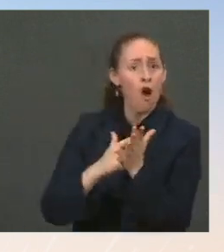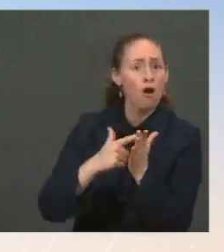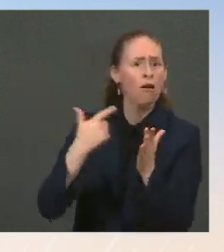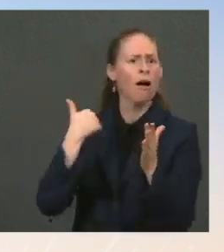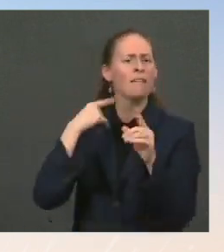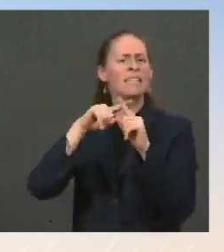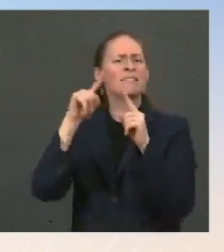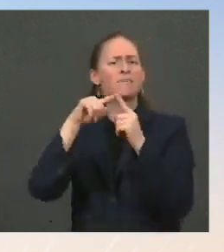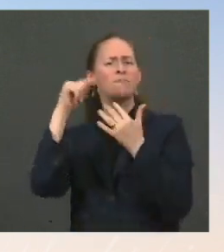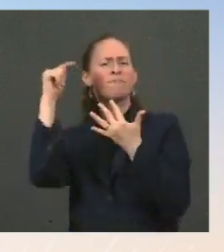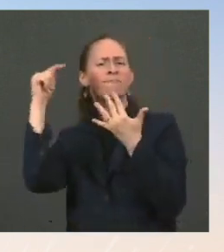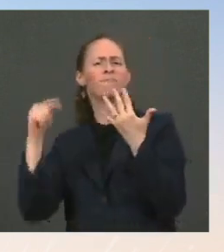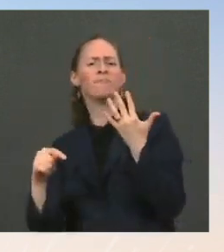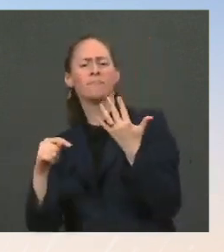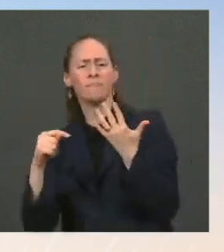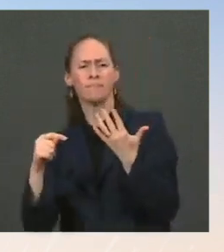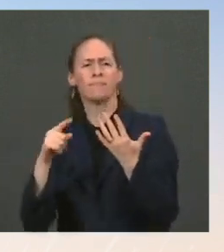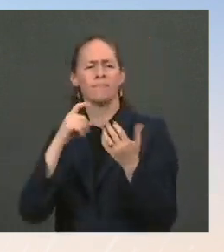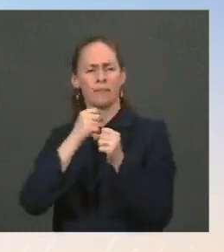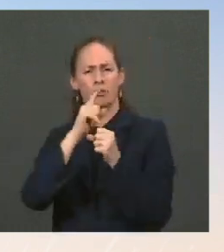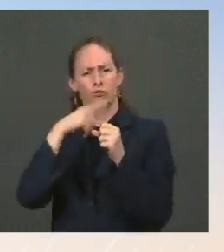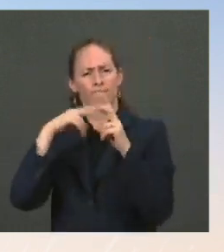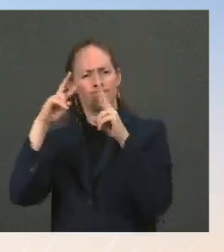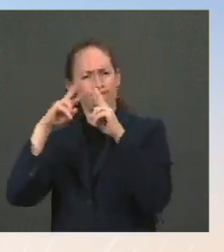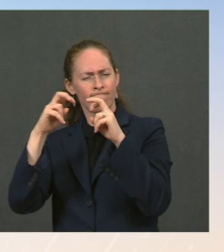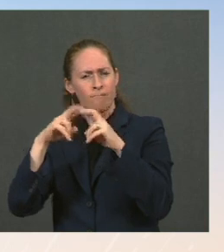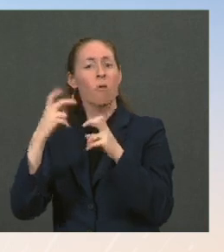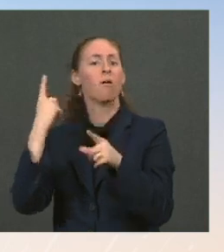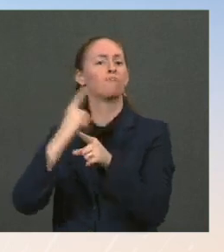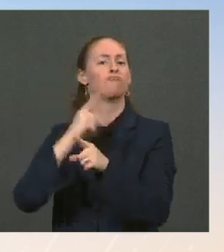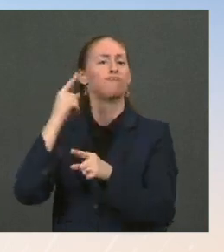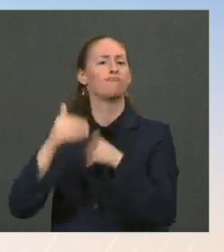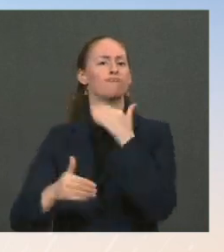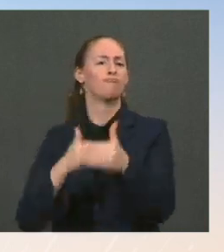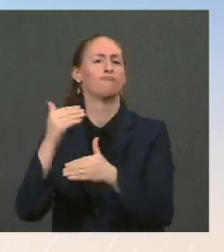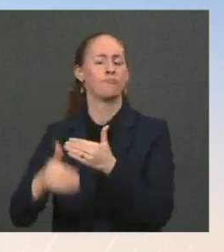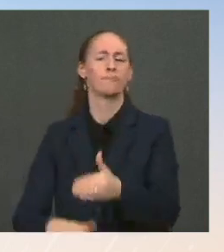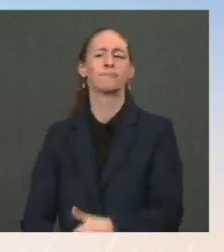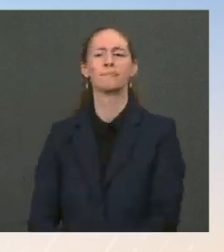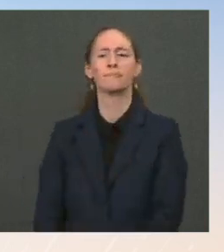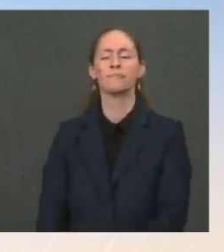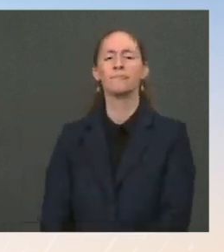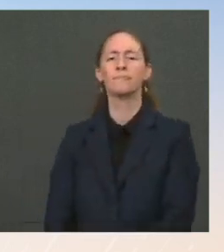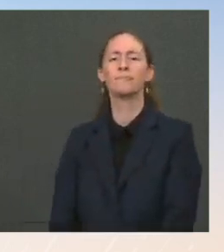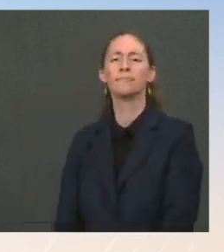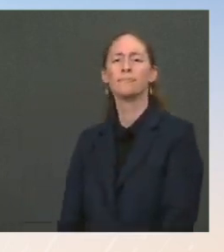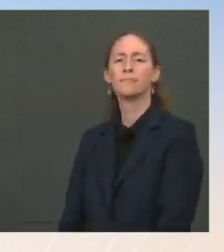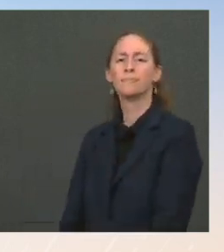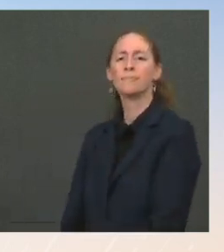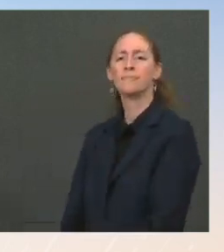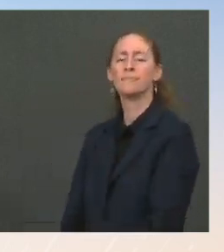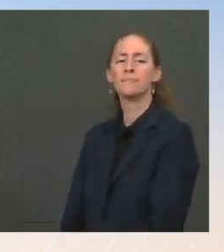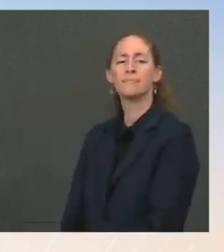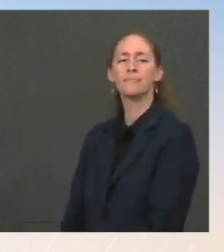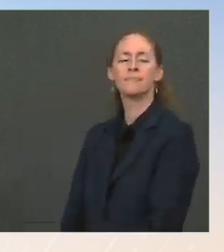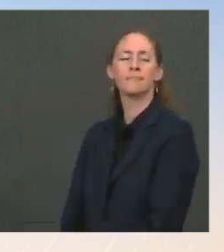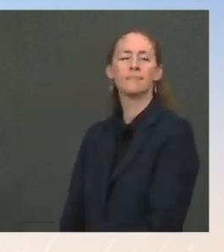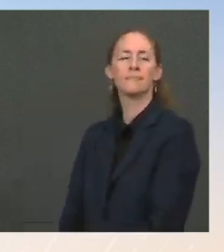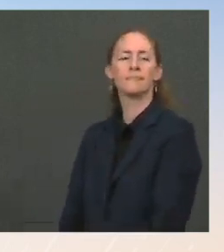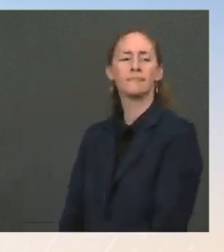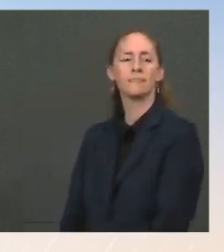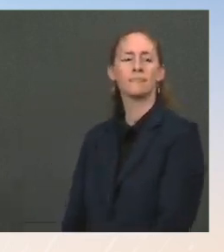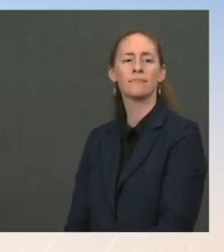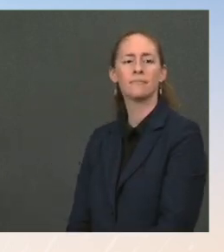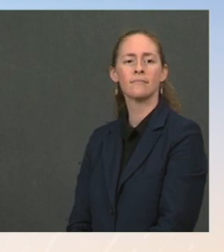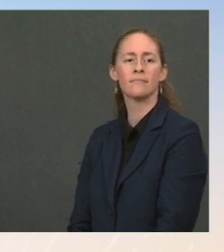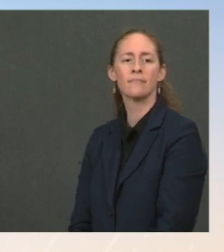I just want to make sure I go through the proper process with that. Go ahead. I was just wanting to talk to you about food shortages real quick.